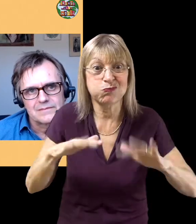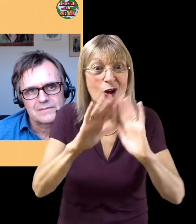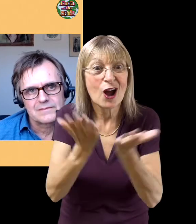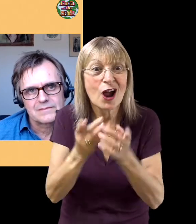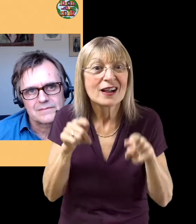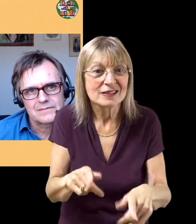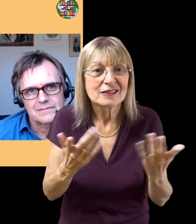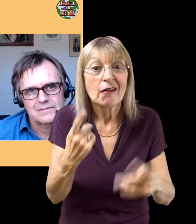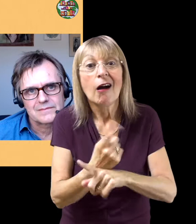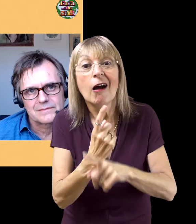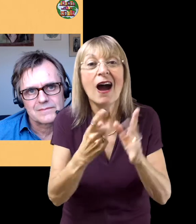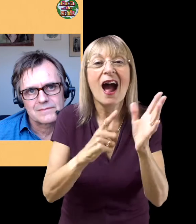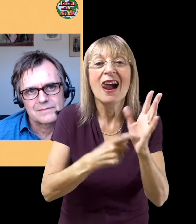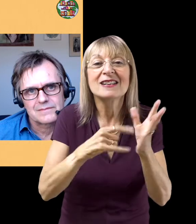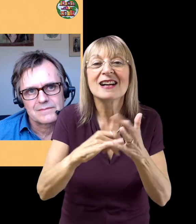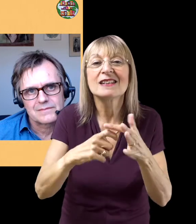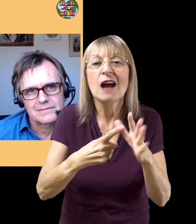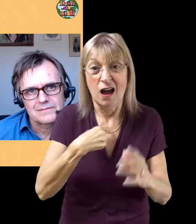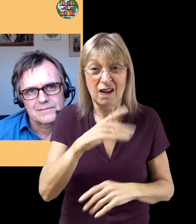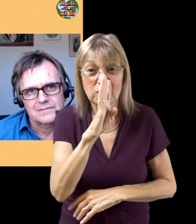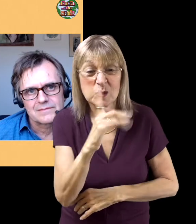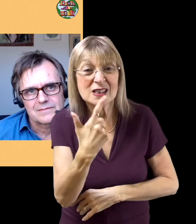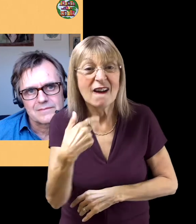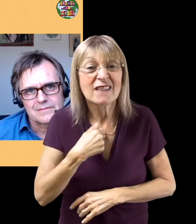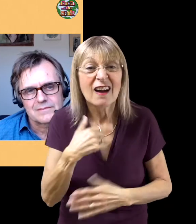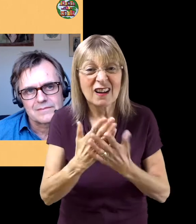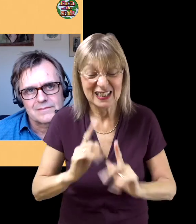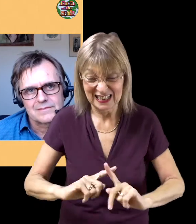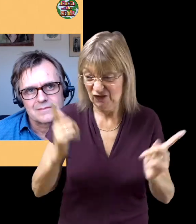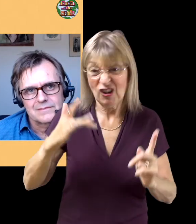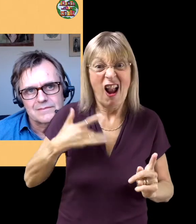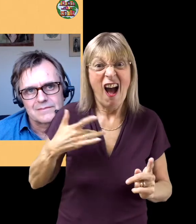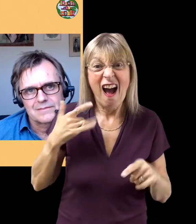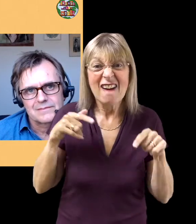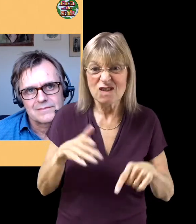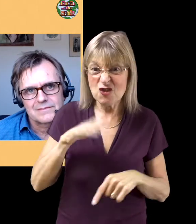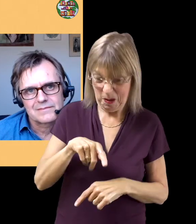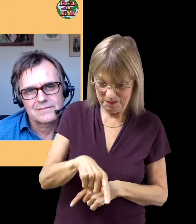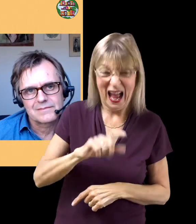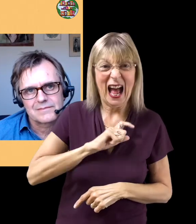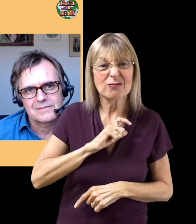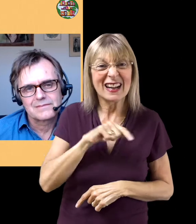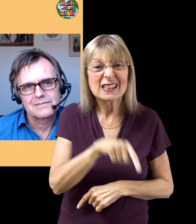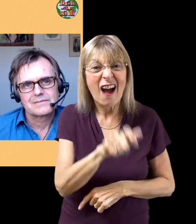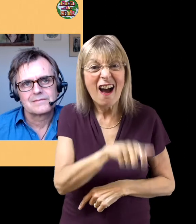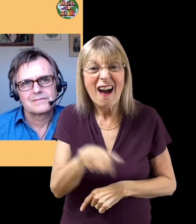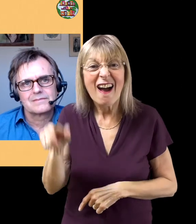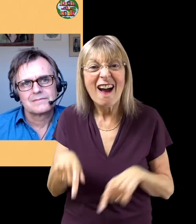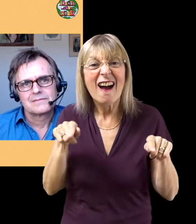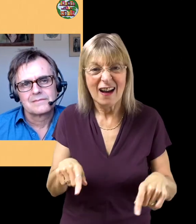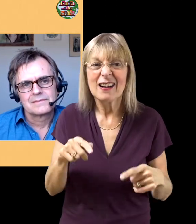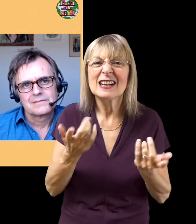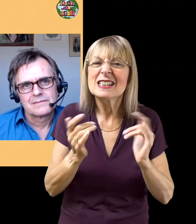to Alaska, I'm 47 years old, and therefore in a very different life arrangement from the characters. But I